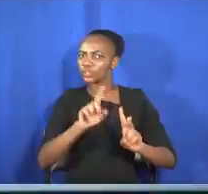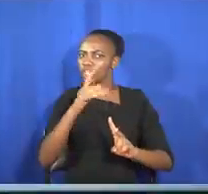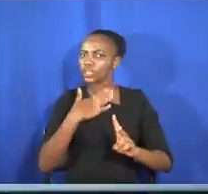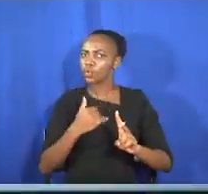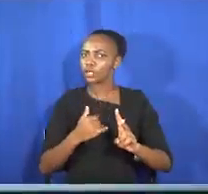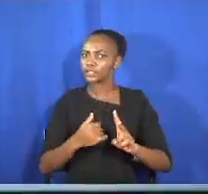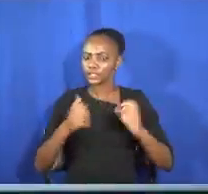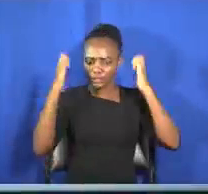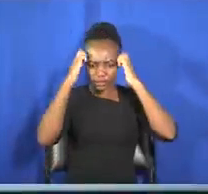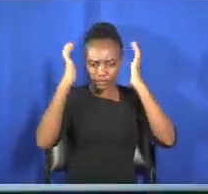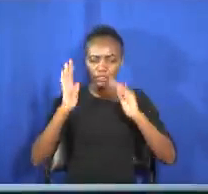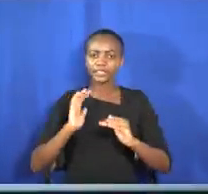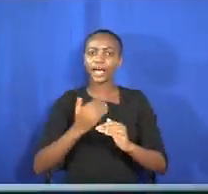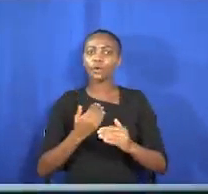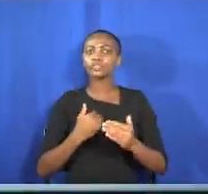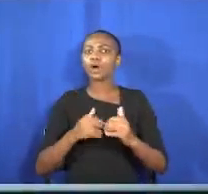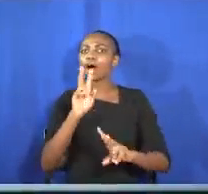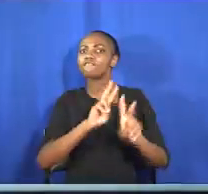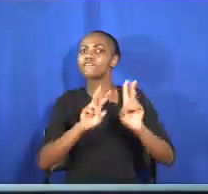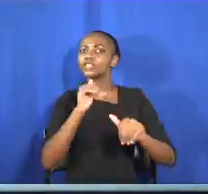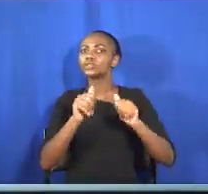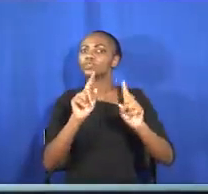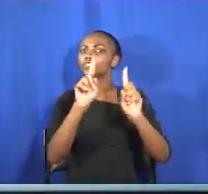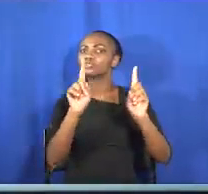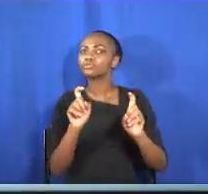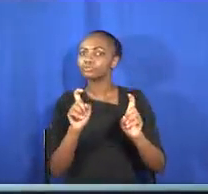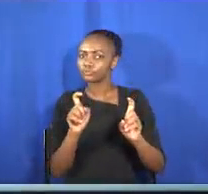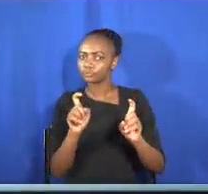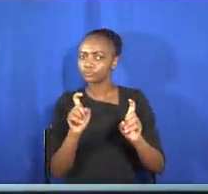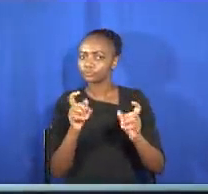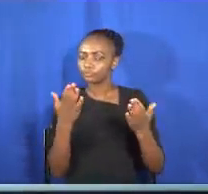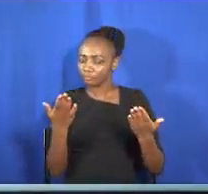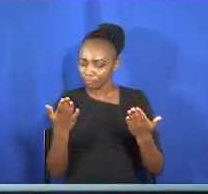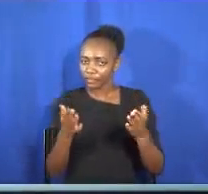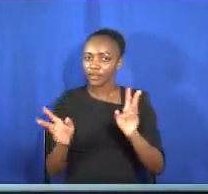What values do you want our learners to acquire as they undergo the CBC curriculum?